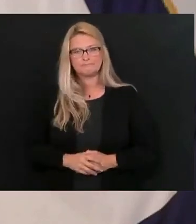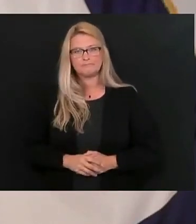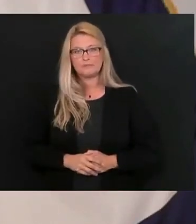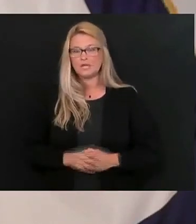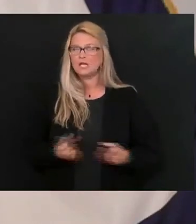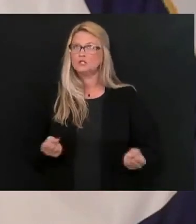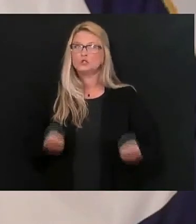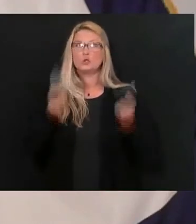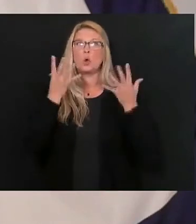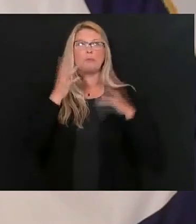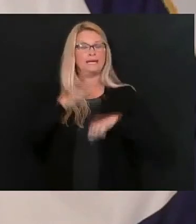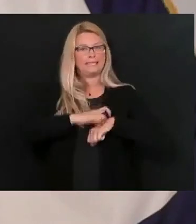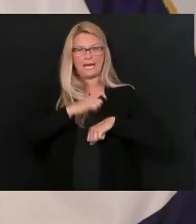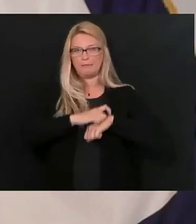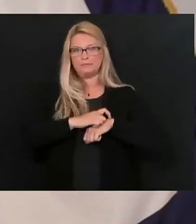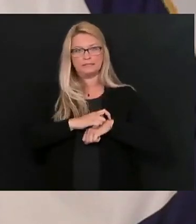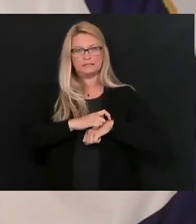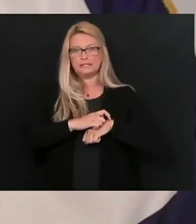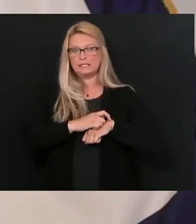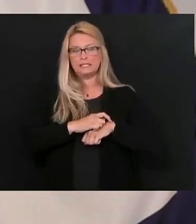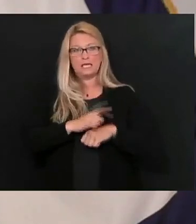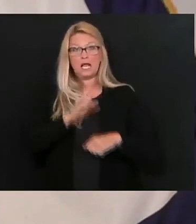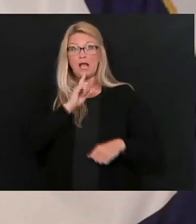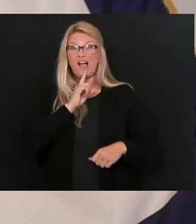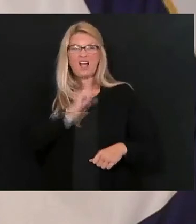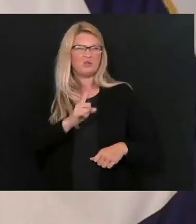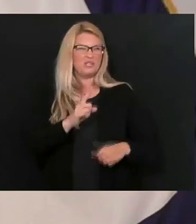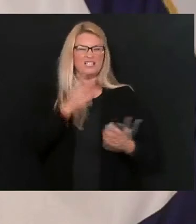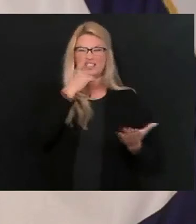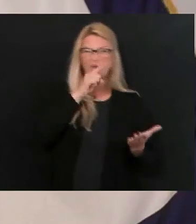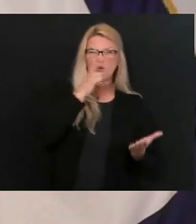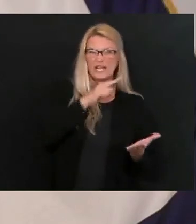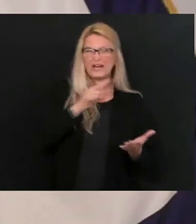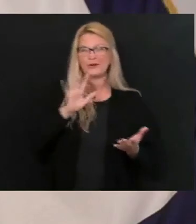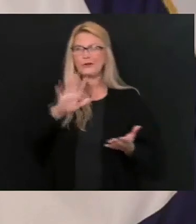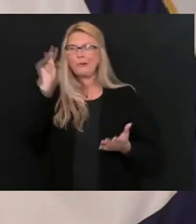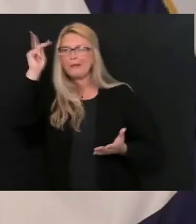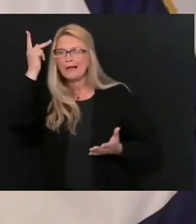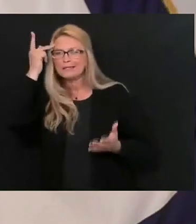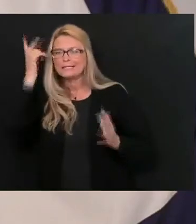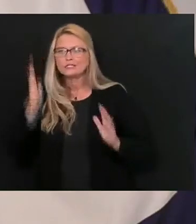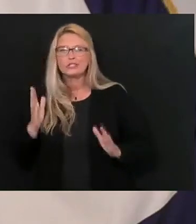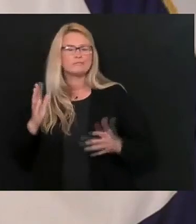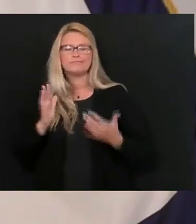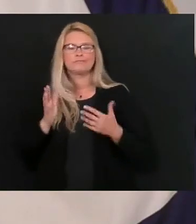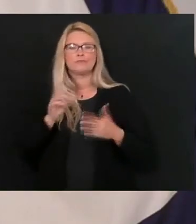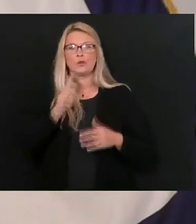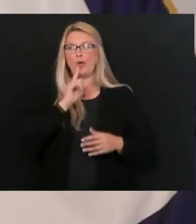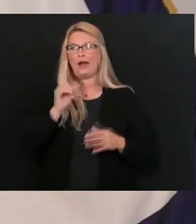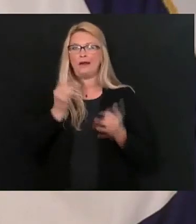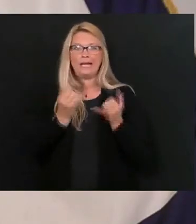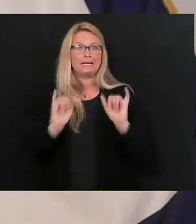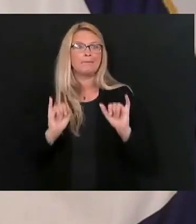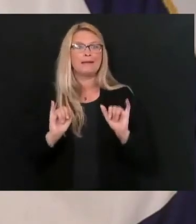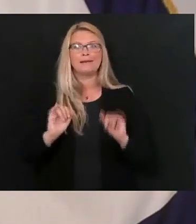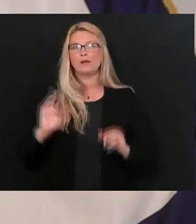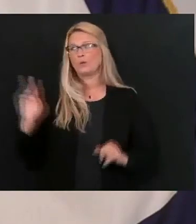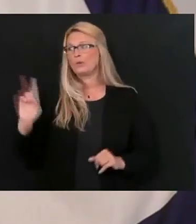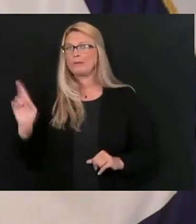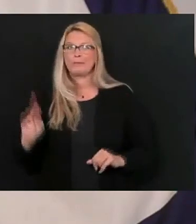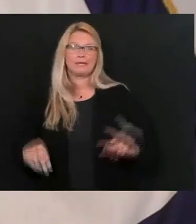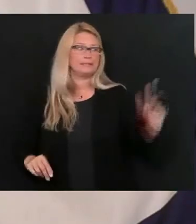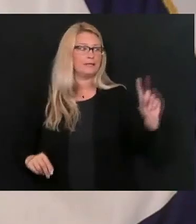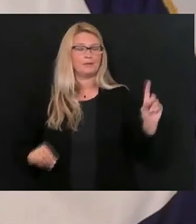many times, I really could care less if you're a politician. I mean, if you're an independent or a